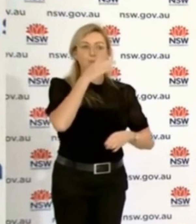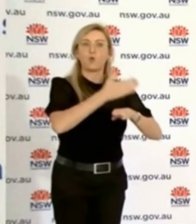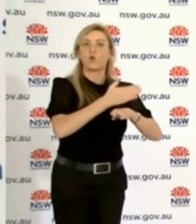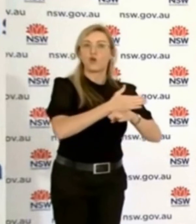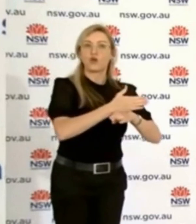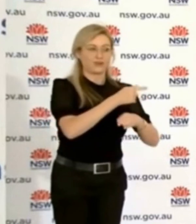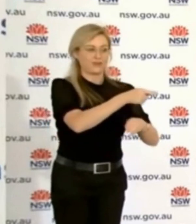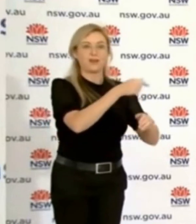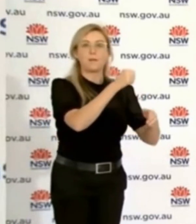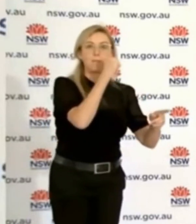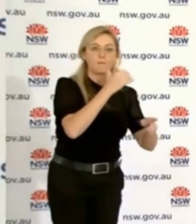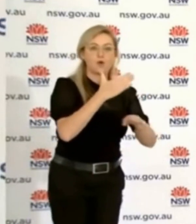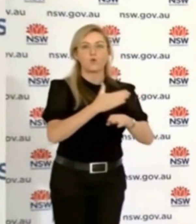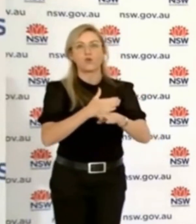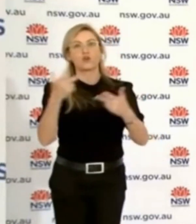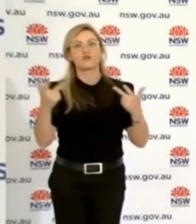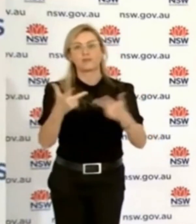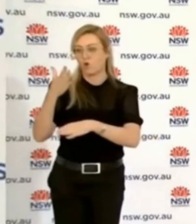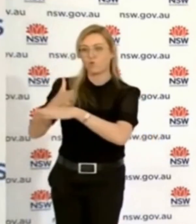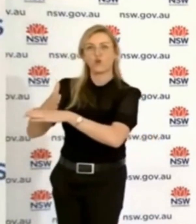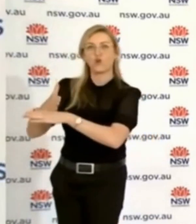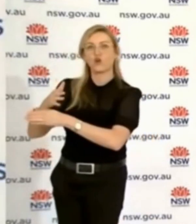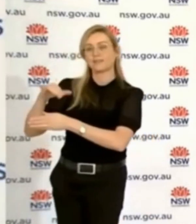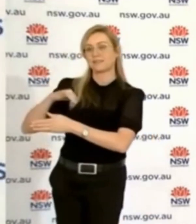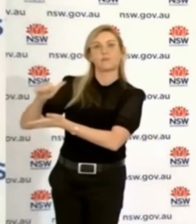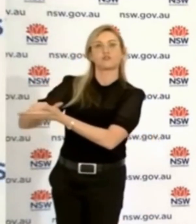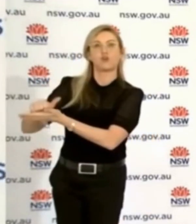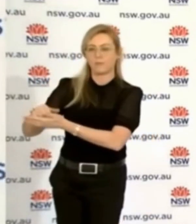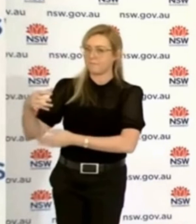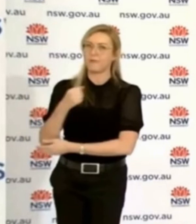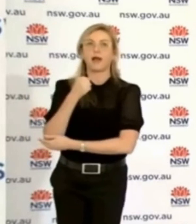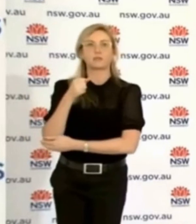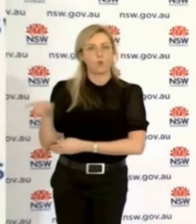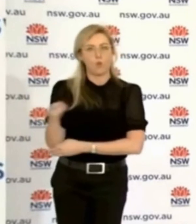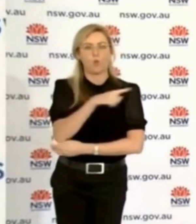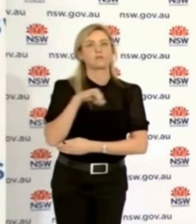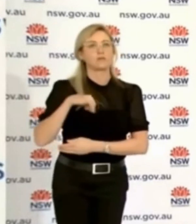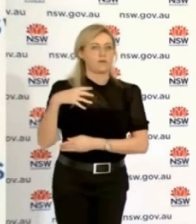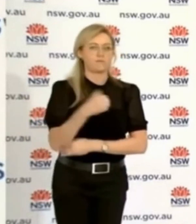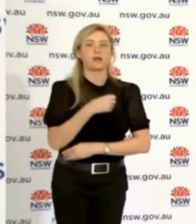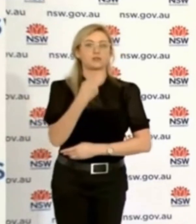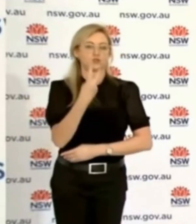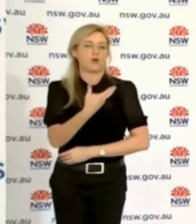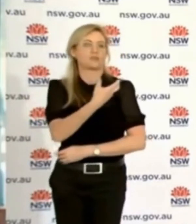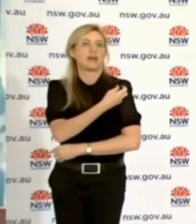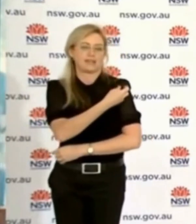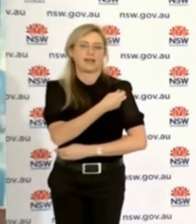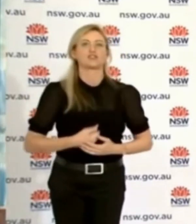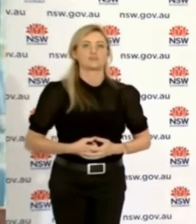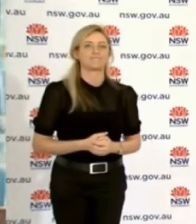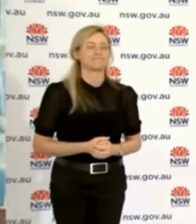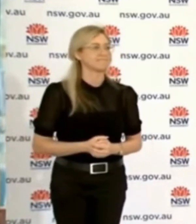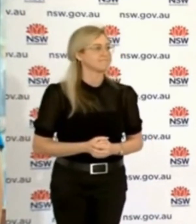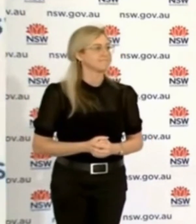of checking that, but this is very much. Will exposure sites be put back in place, especially with reopening and people going back to pubs and stuff? Because our